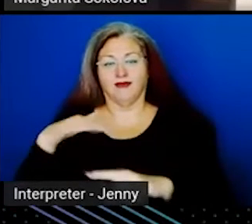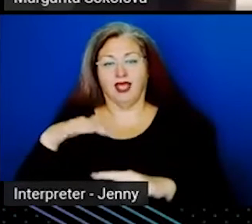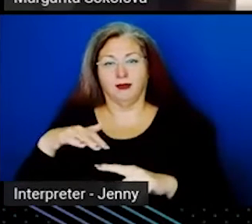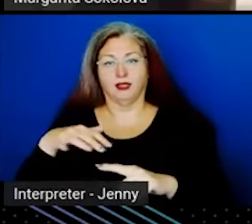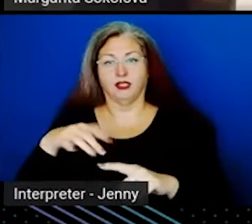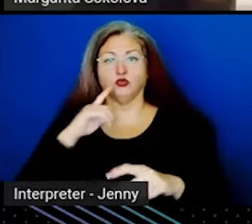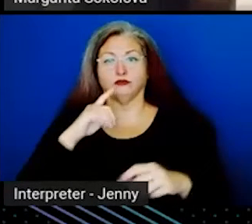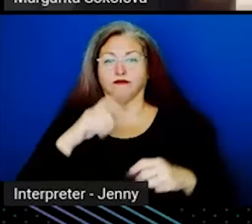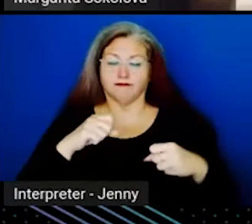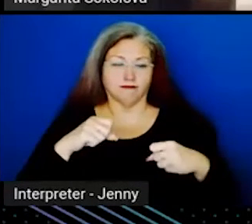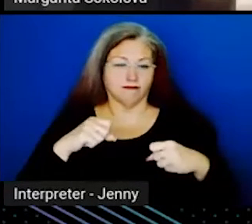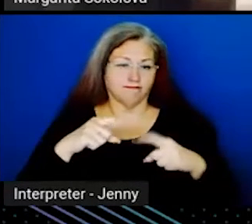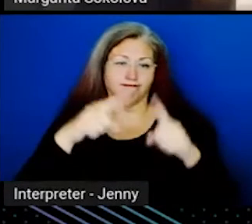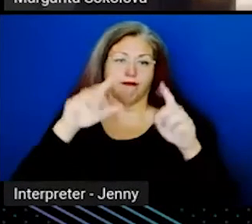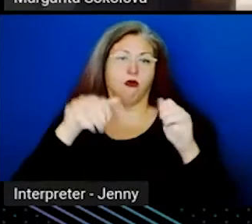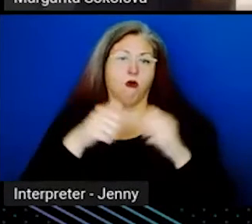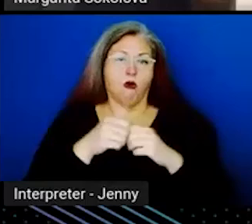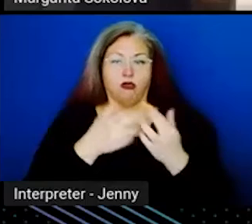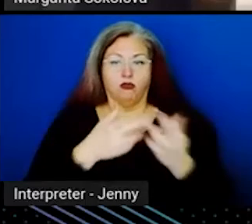all of my resources.